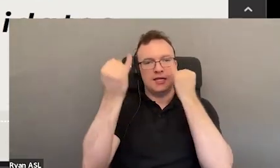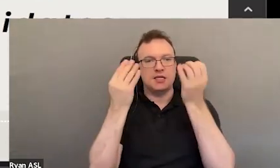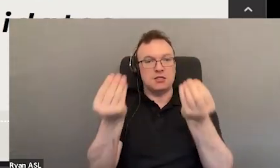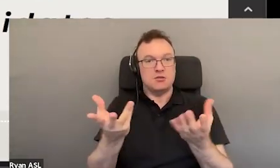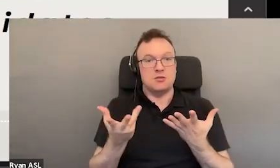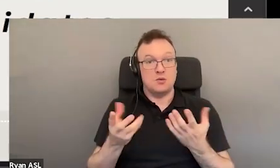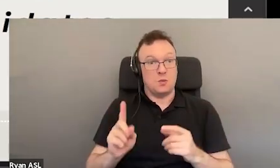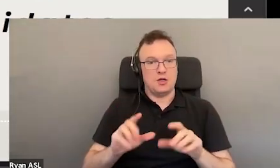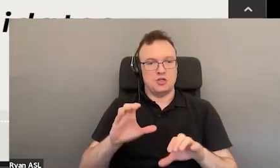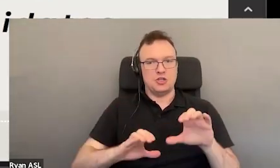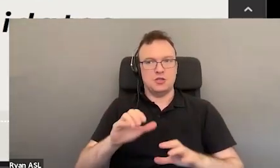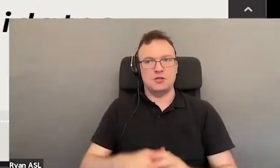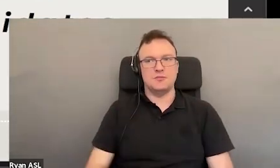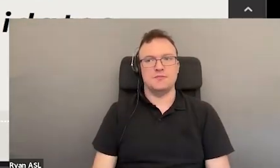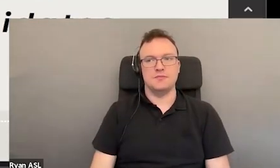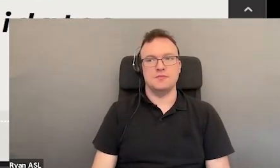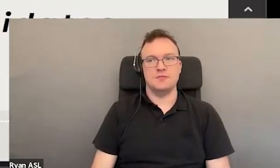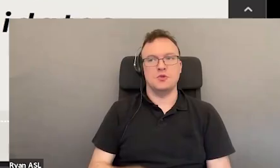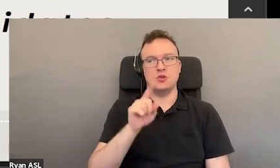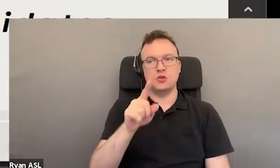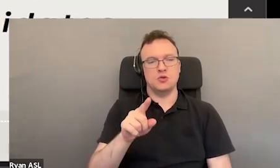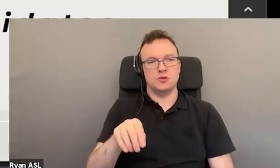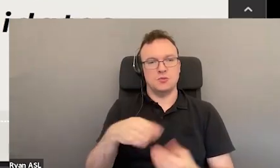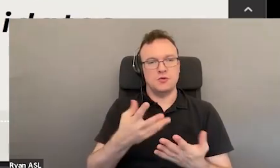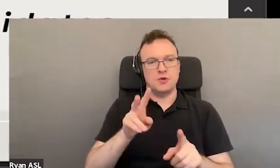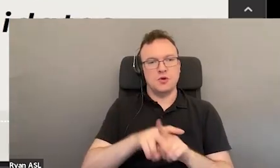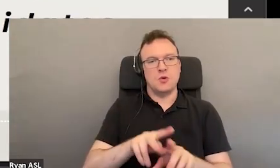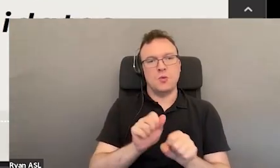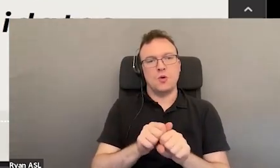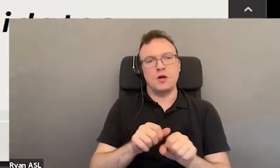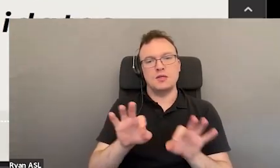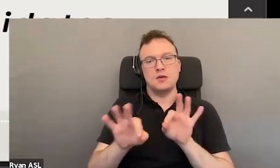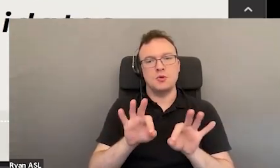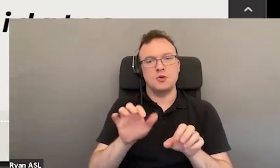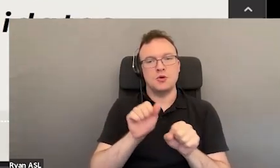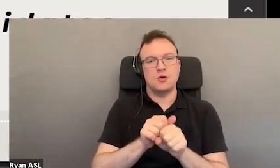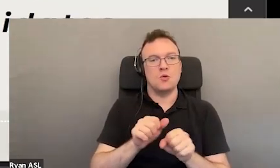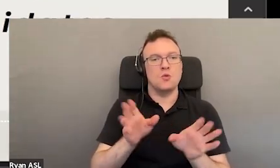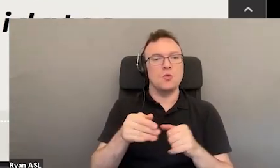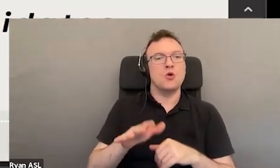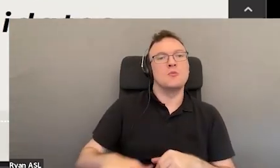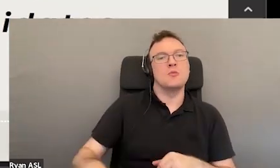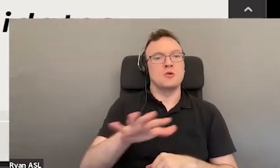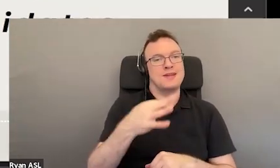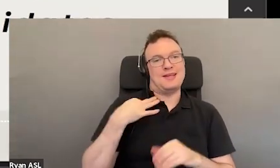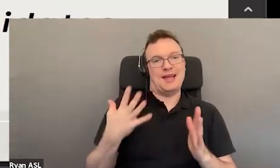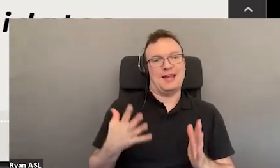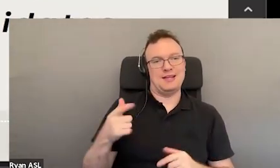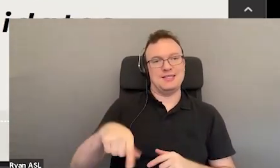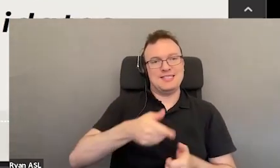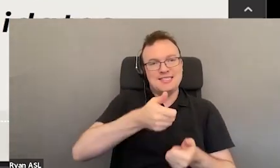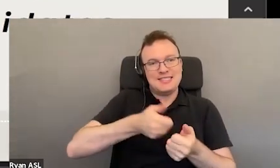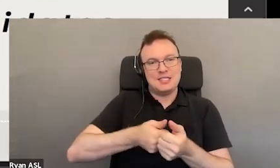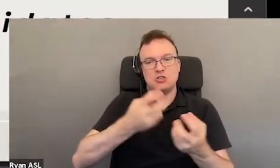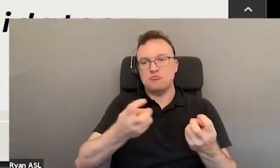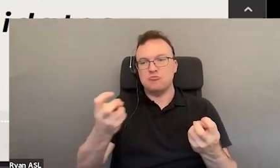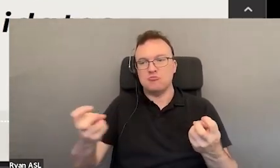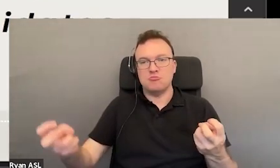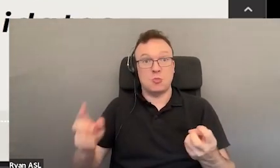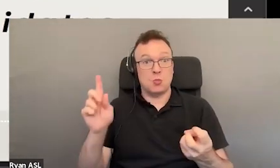Okay? You are administering a work sample to a room full of job candidates, each one seated at a